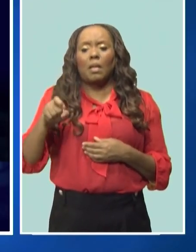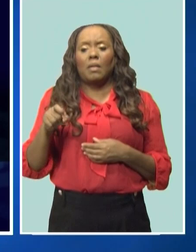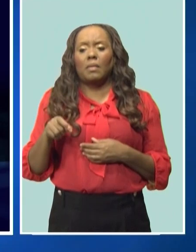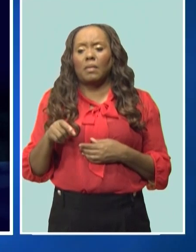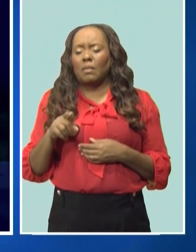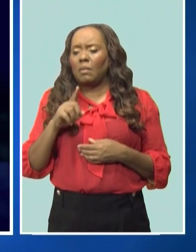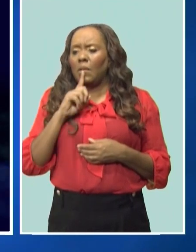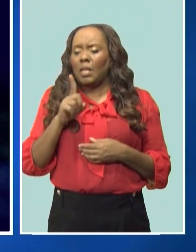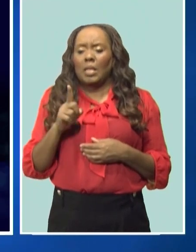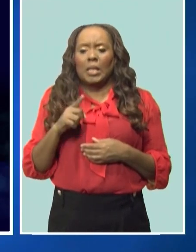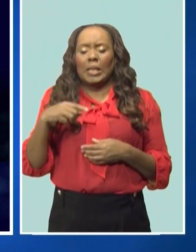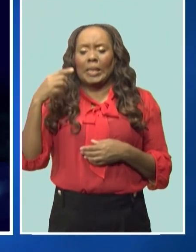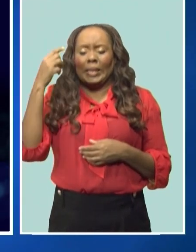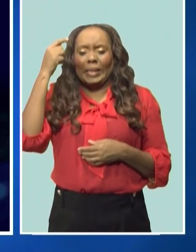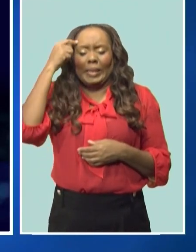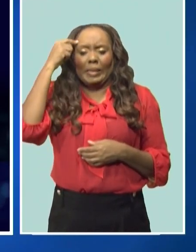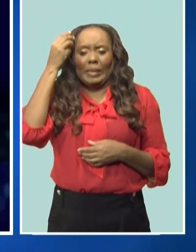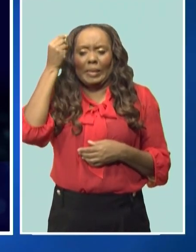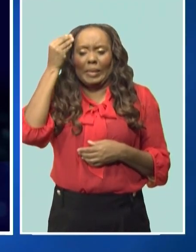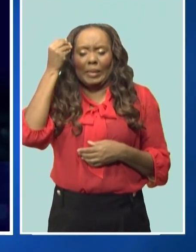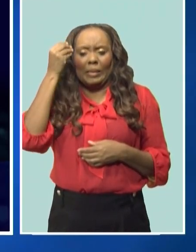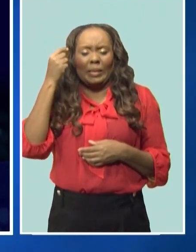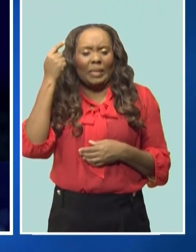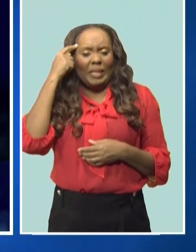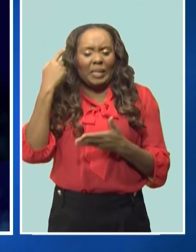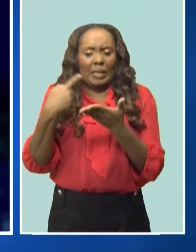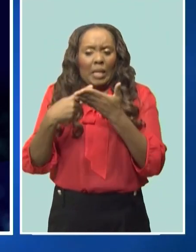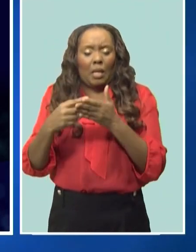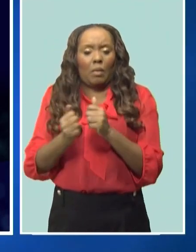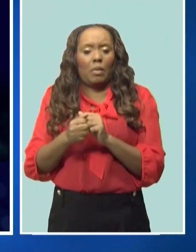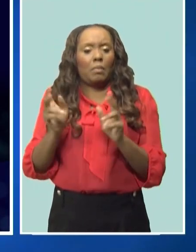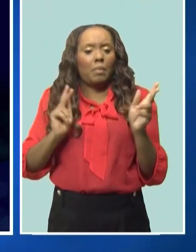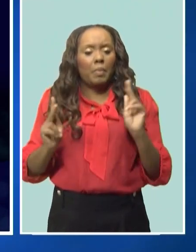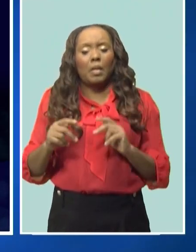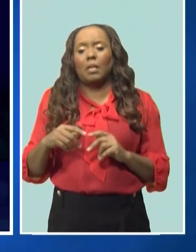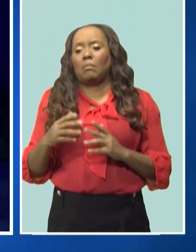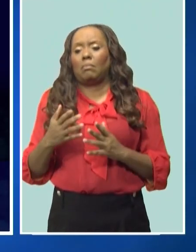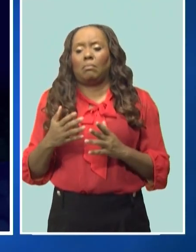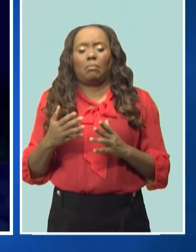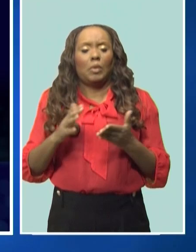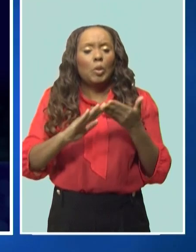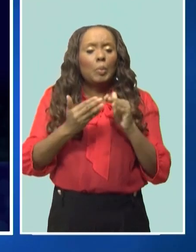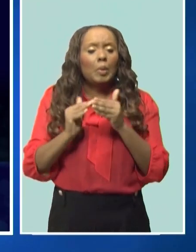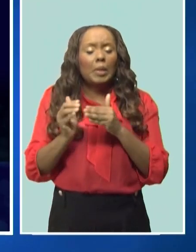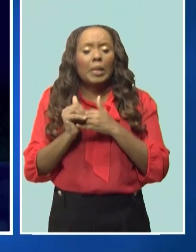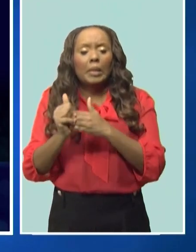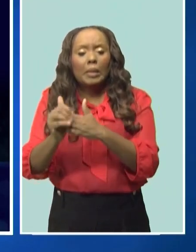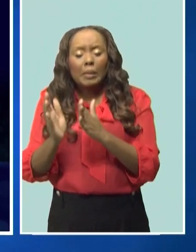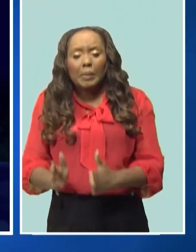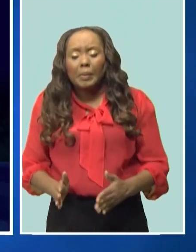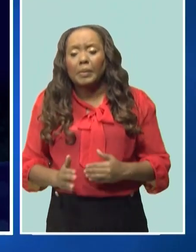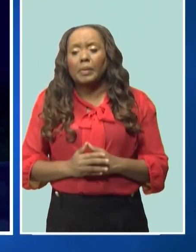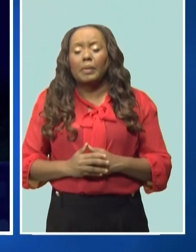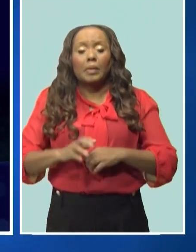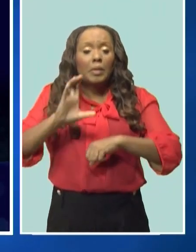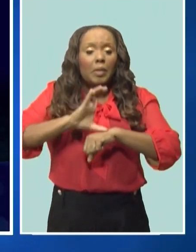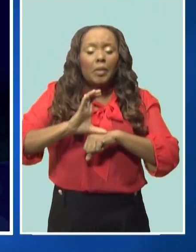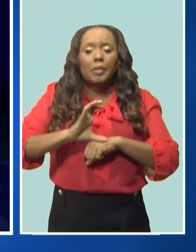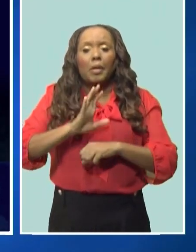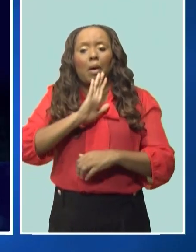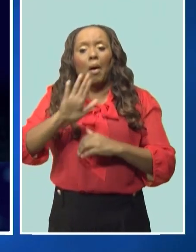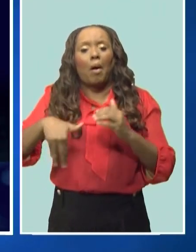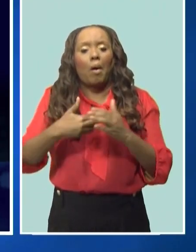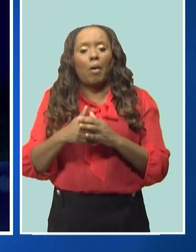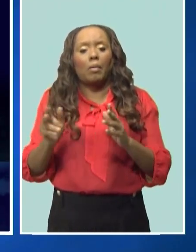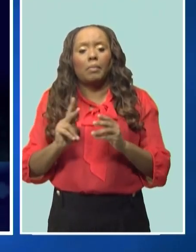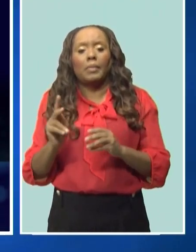to people, to speak to NGOs, to speak to community leaders, to speak to all types of people, the church, and to speak to everybody in